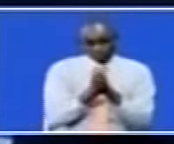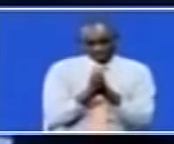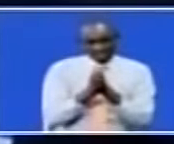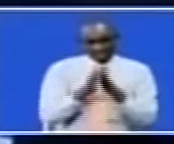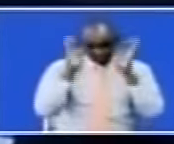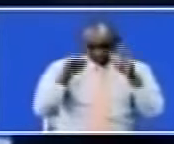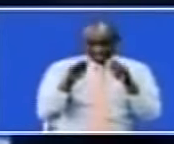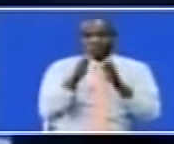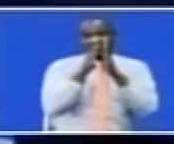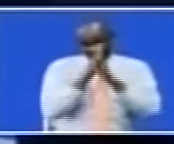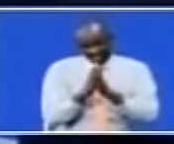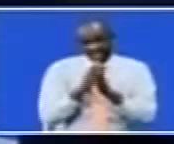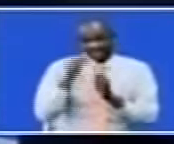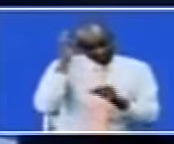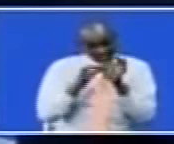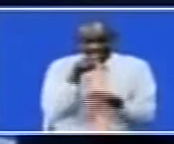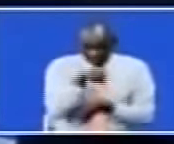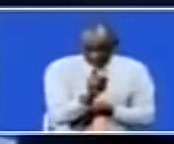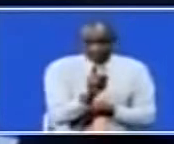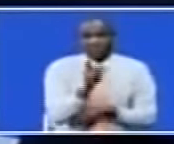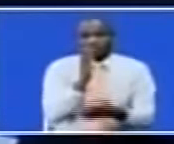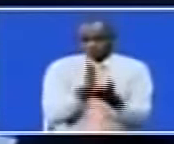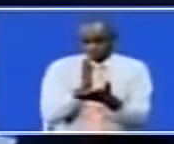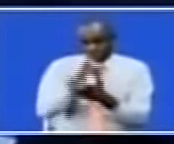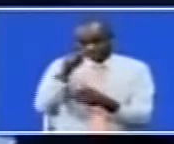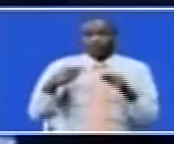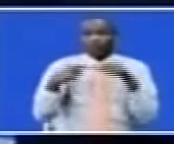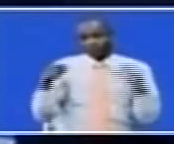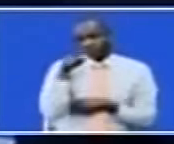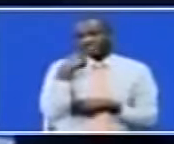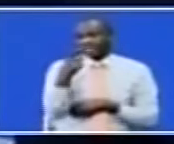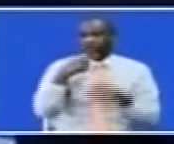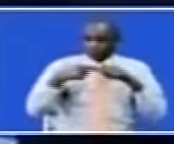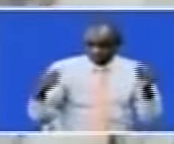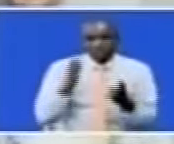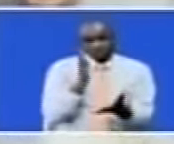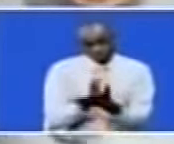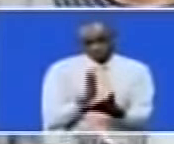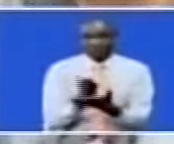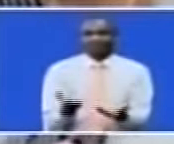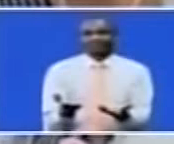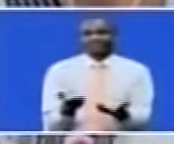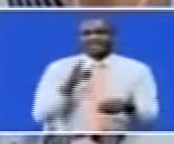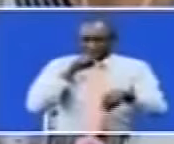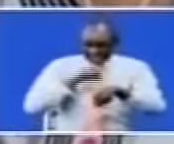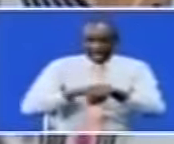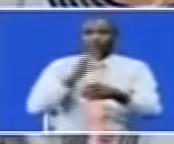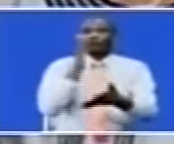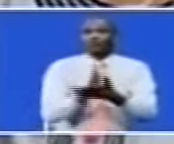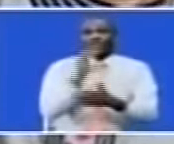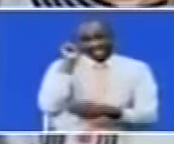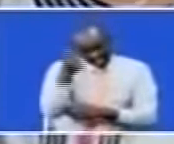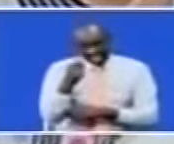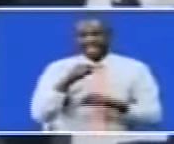of the Europeans are really buying the position that we are engaging them with. Moment of truth.